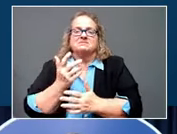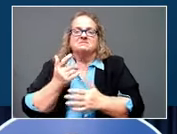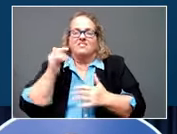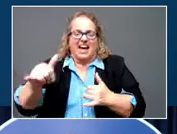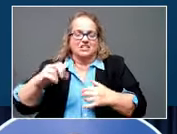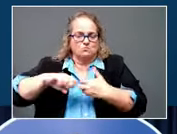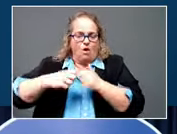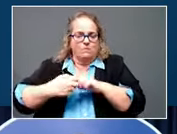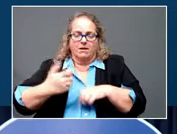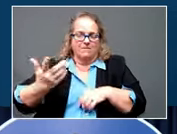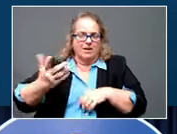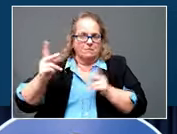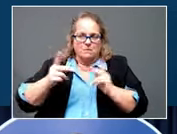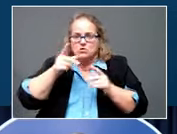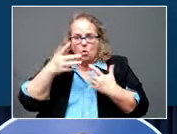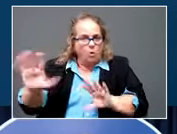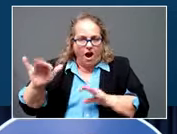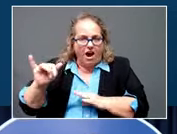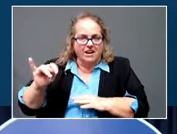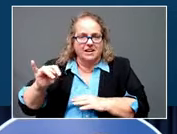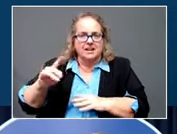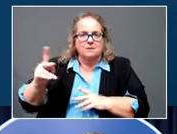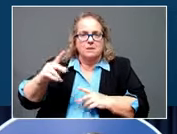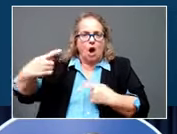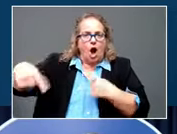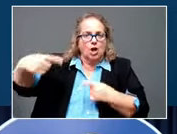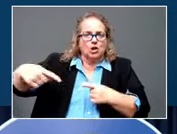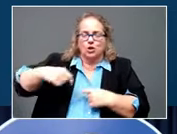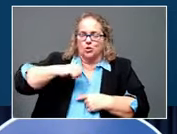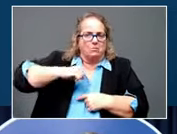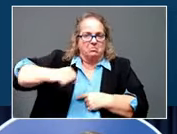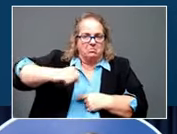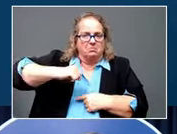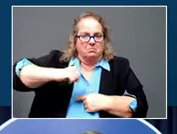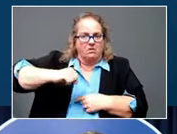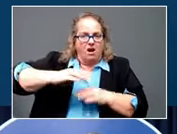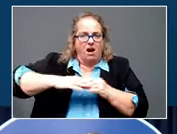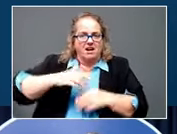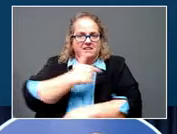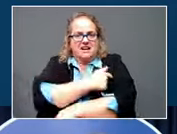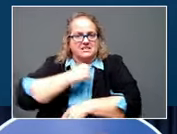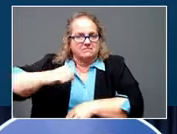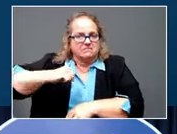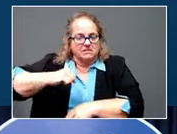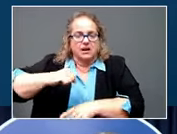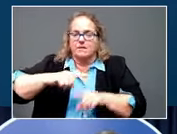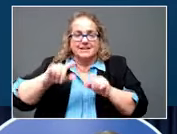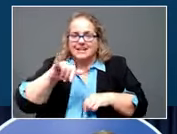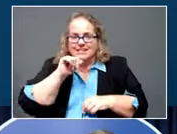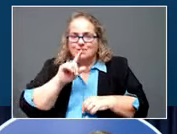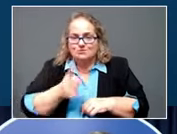are almost these two equal schools of thought out there. That's not the case. 73% of these